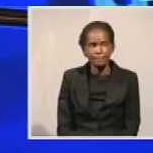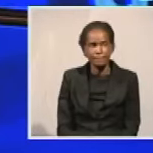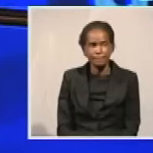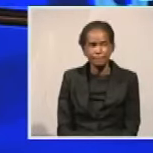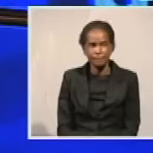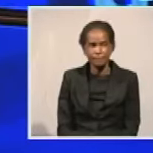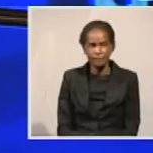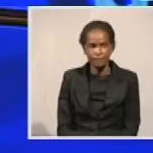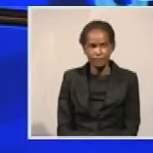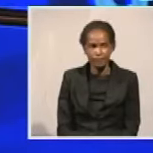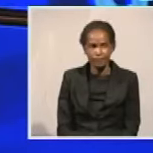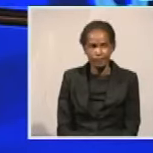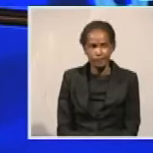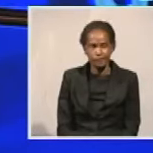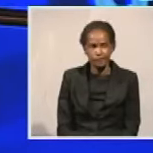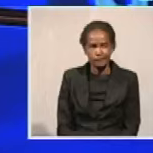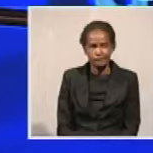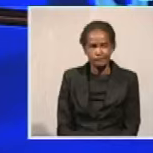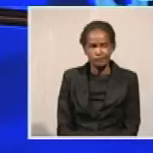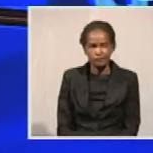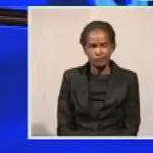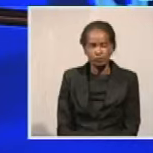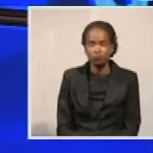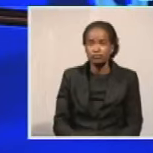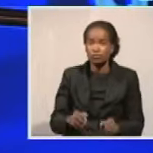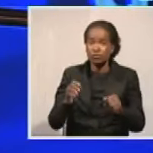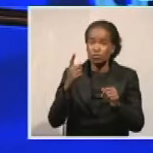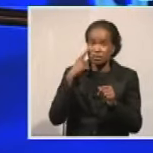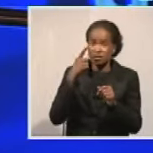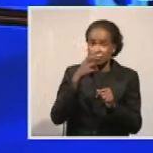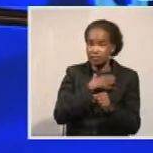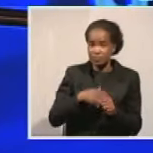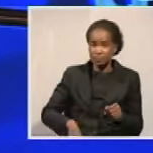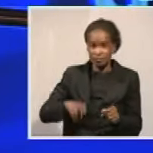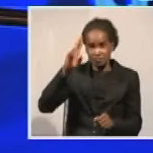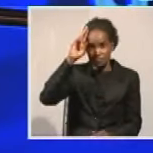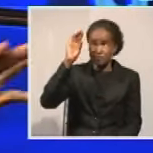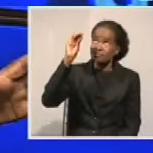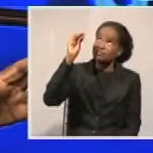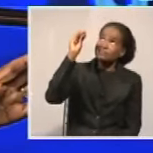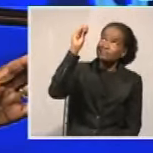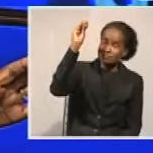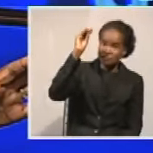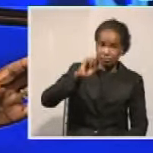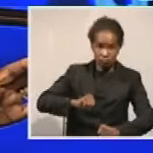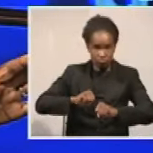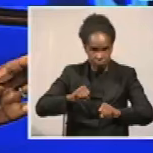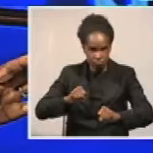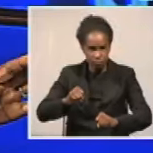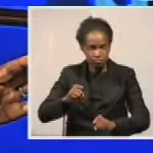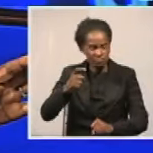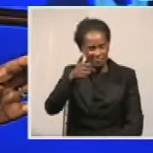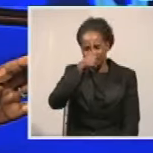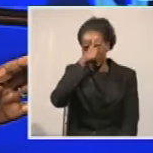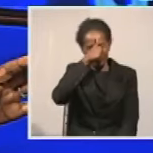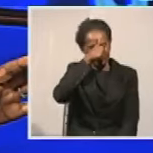is equal to his brains. And wherever he was